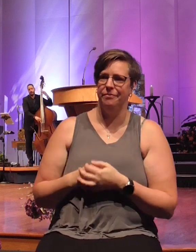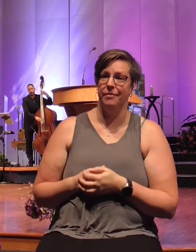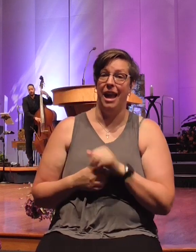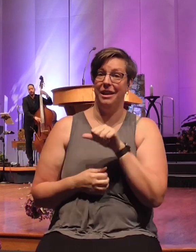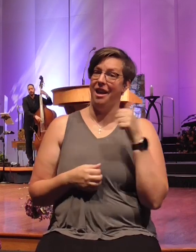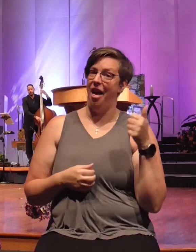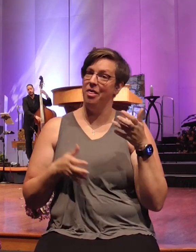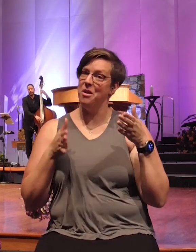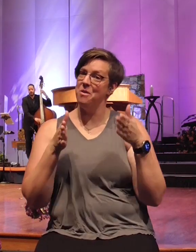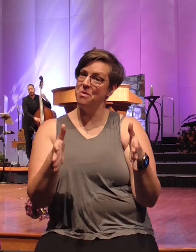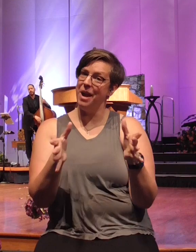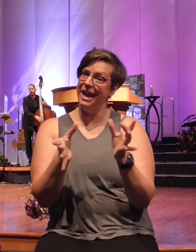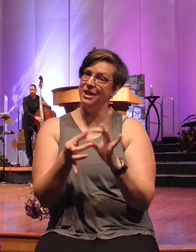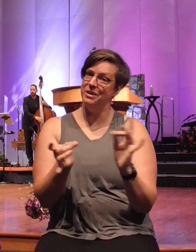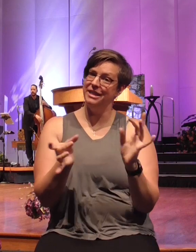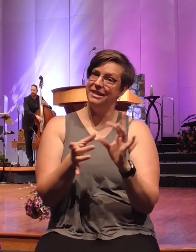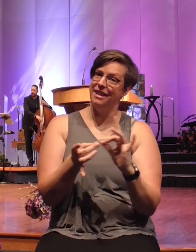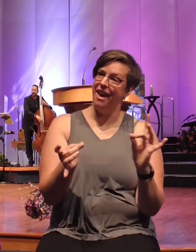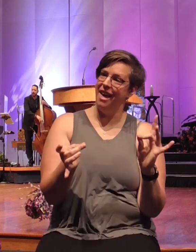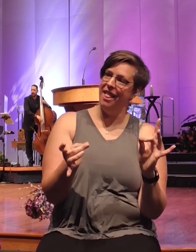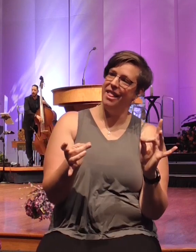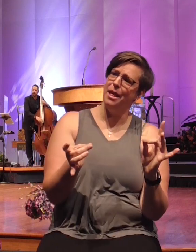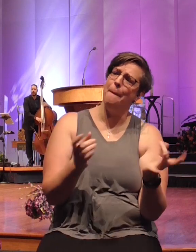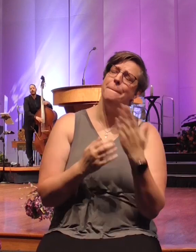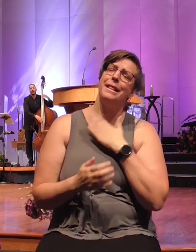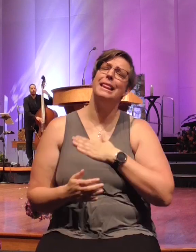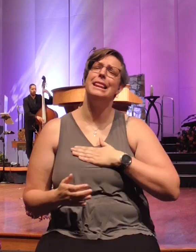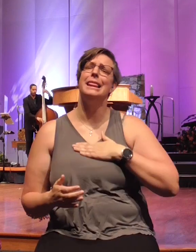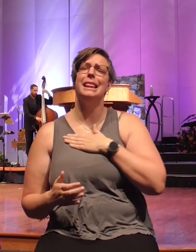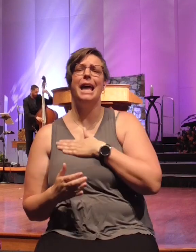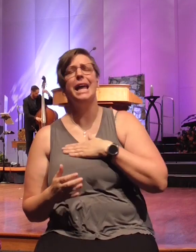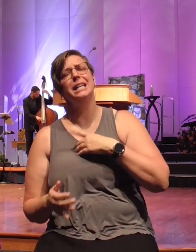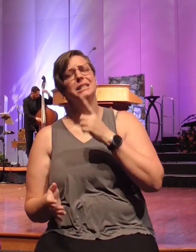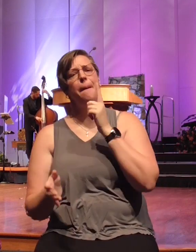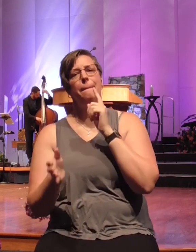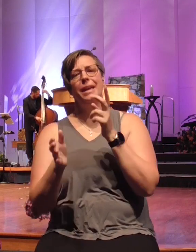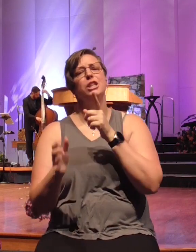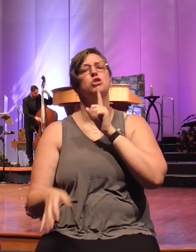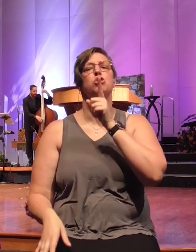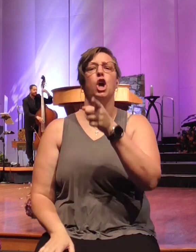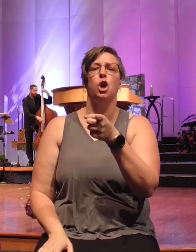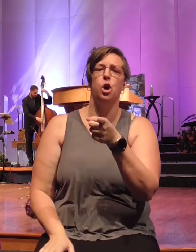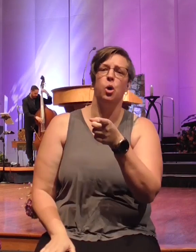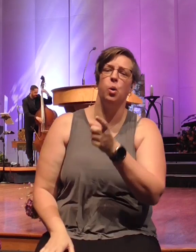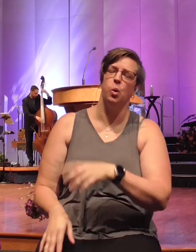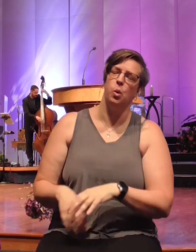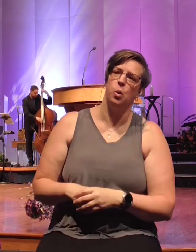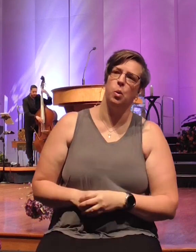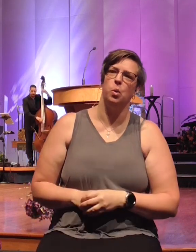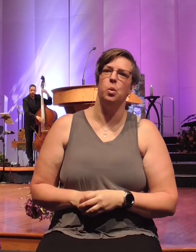In other words, please be true.